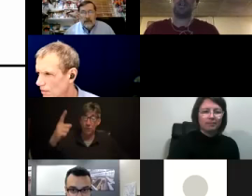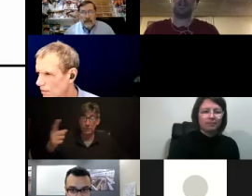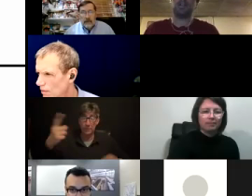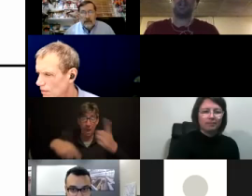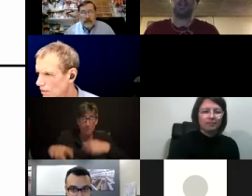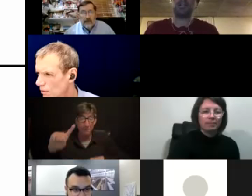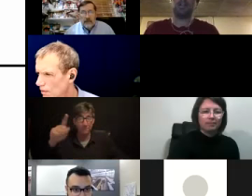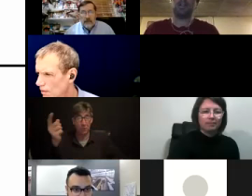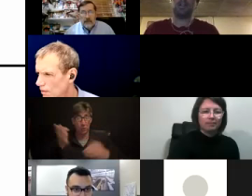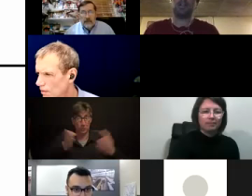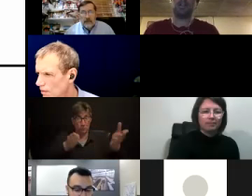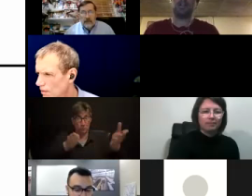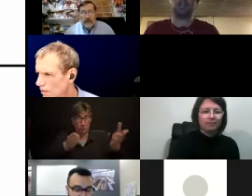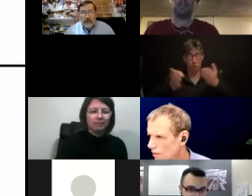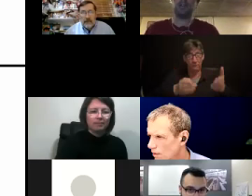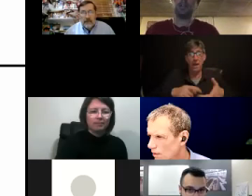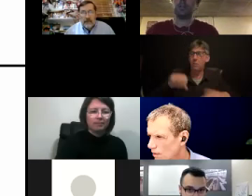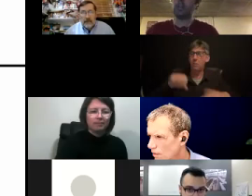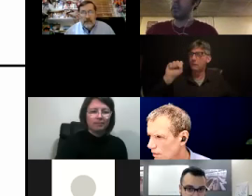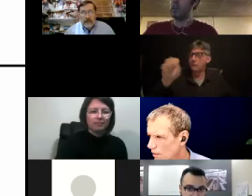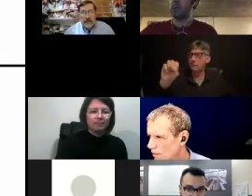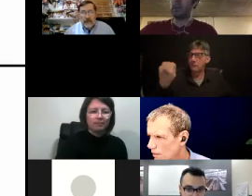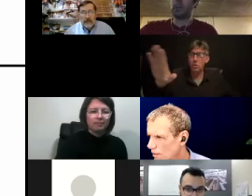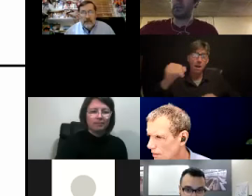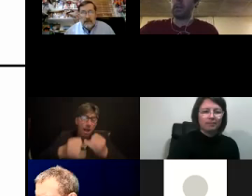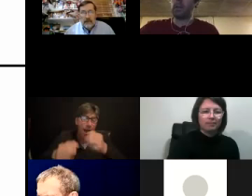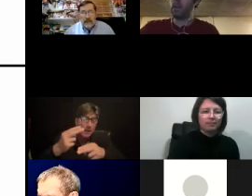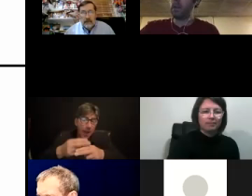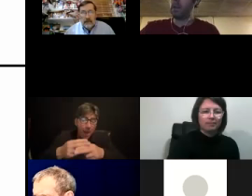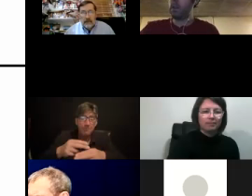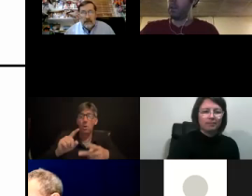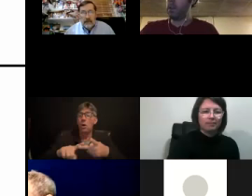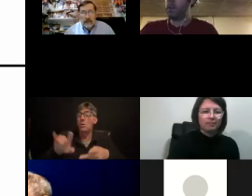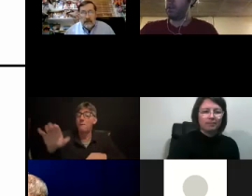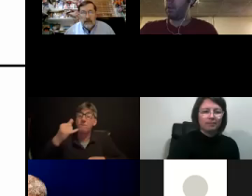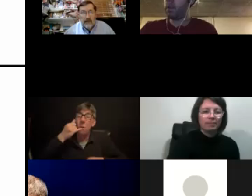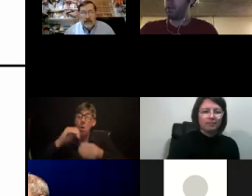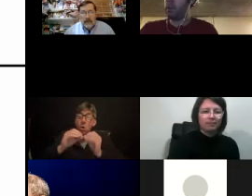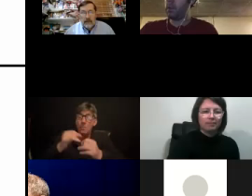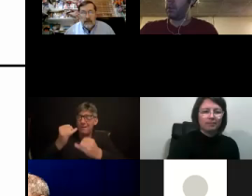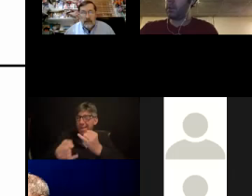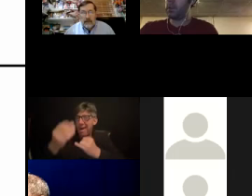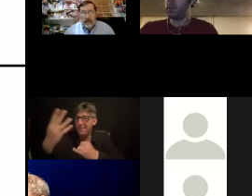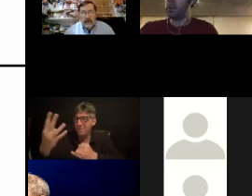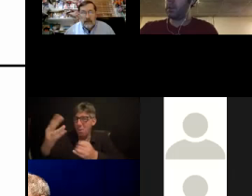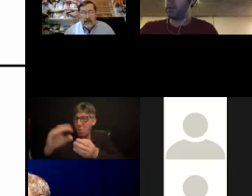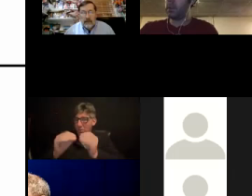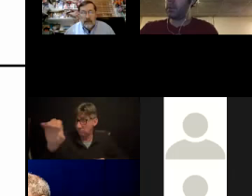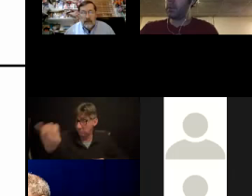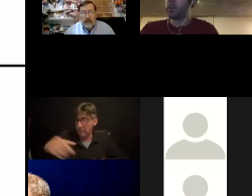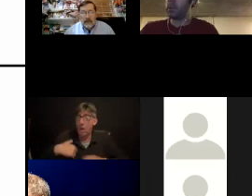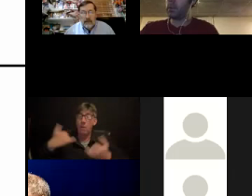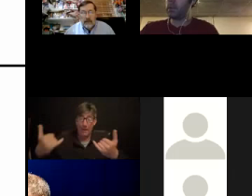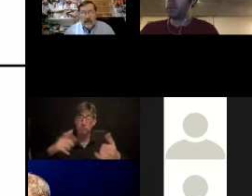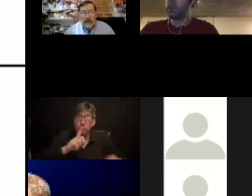speak, I will say your last name or the last four digits of your phone number and let you know that I will be unmuting you. If you're